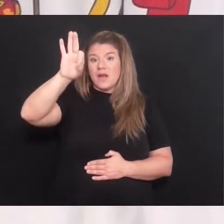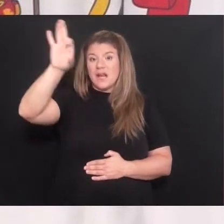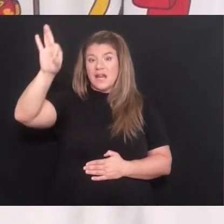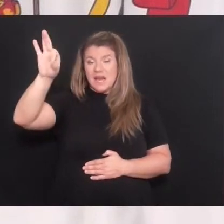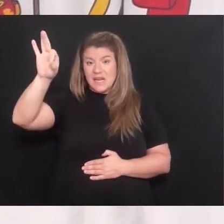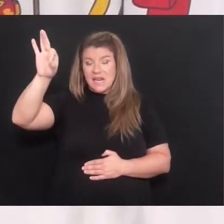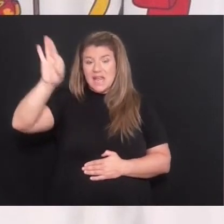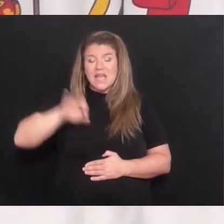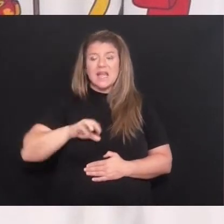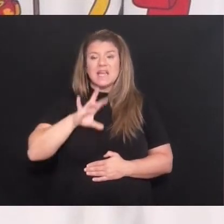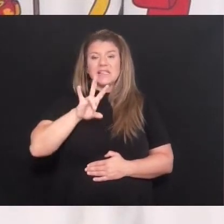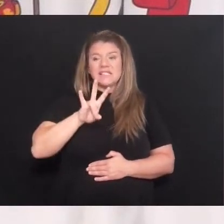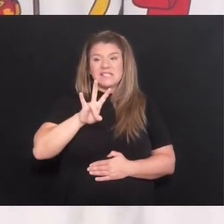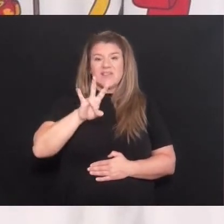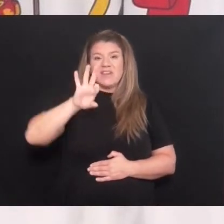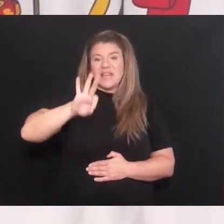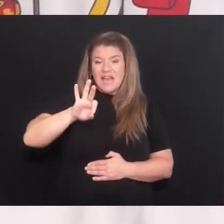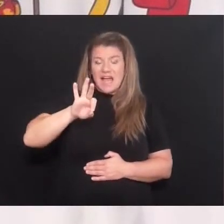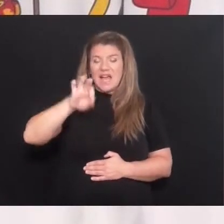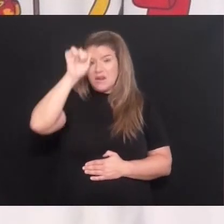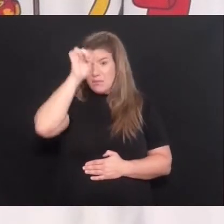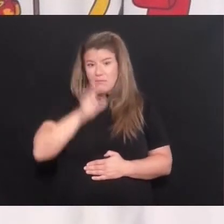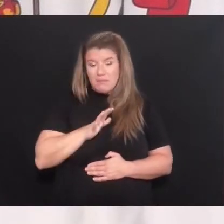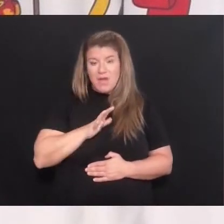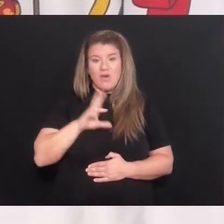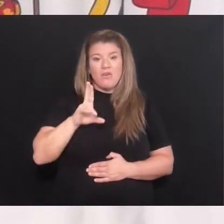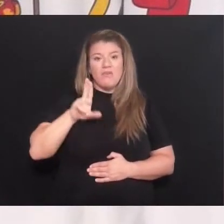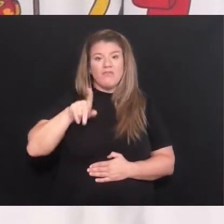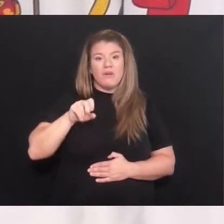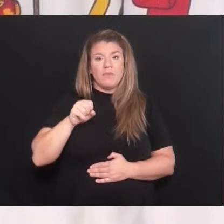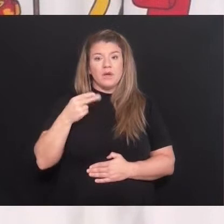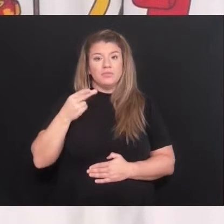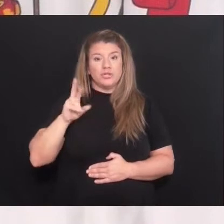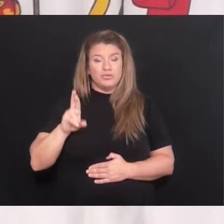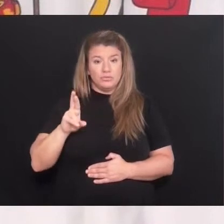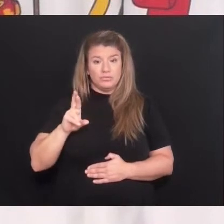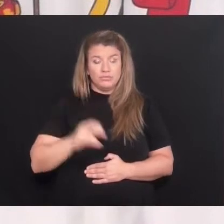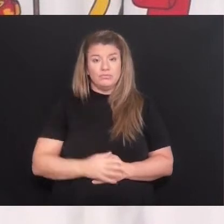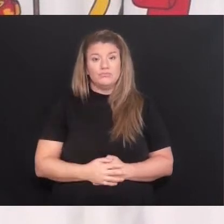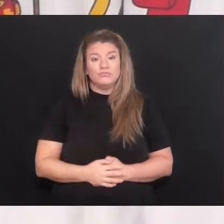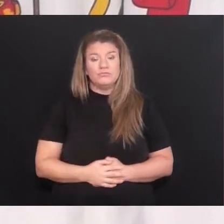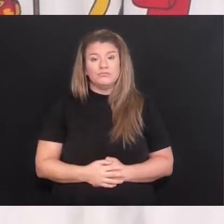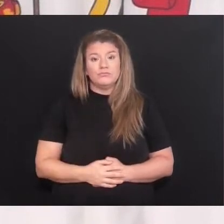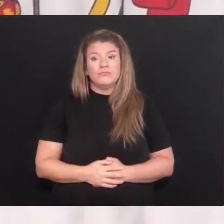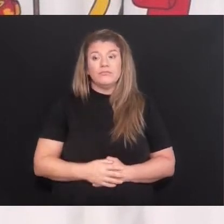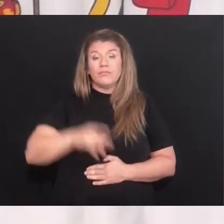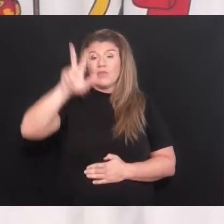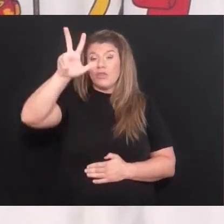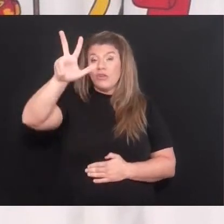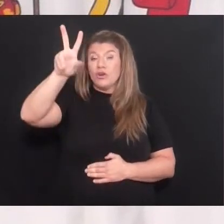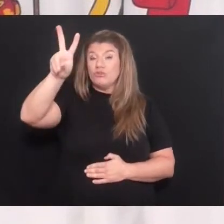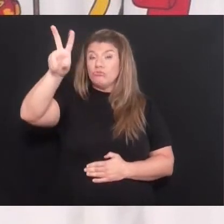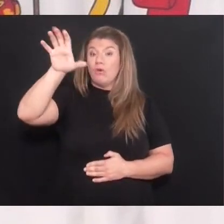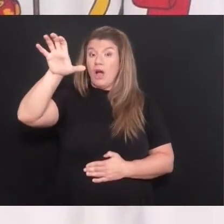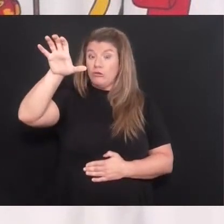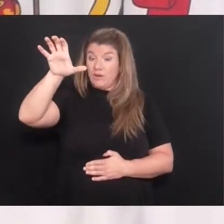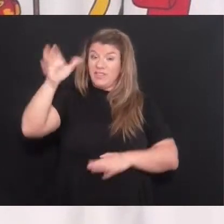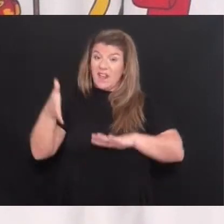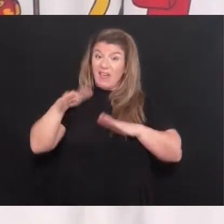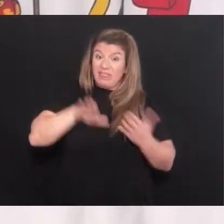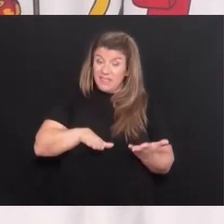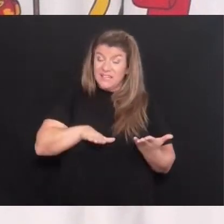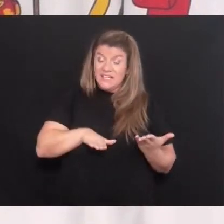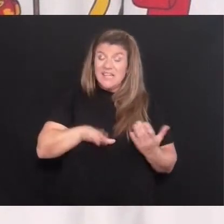3,199th death is a 79-year-old male from Upshur County. The 3,200th death in West Virginia